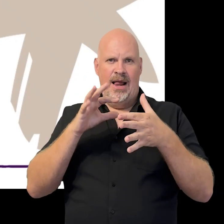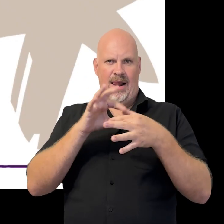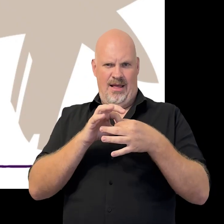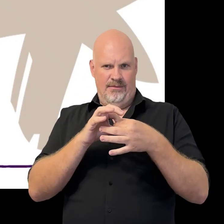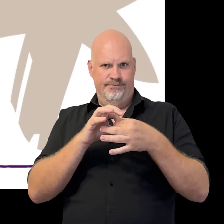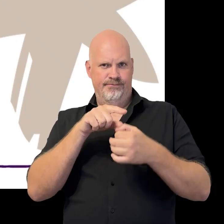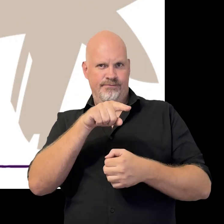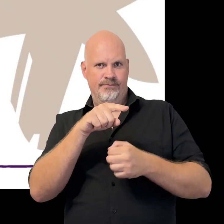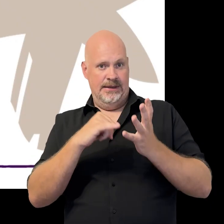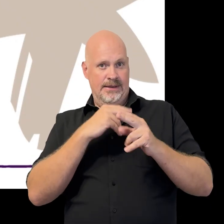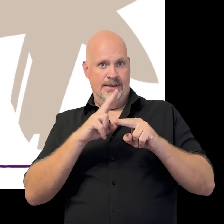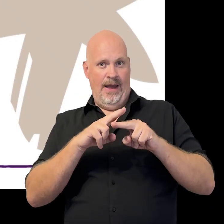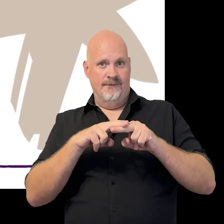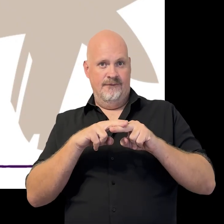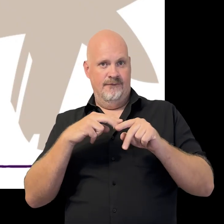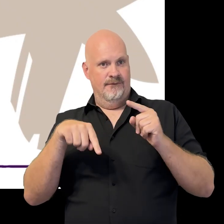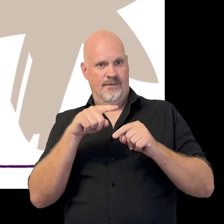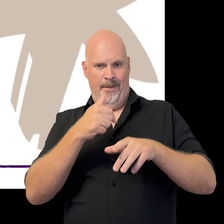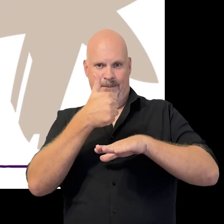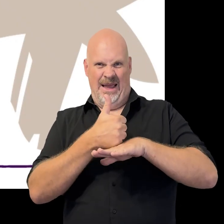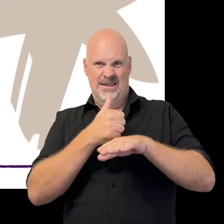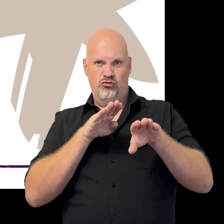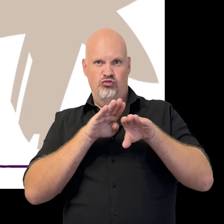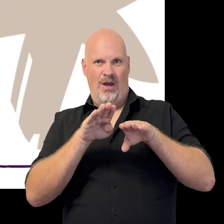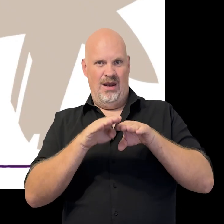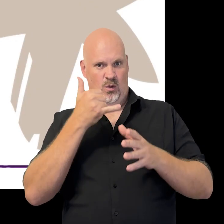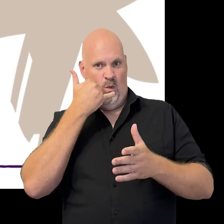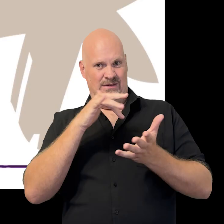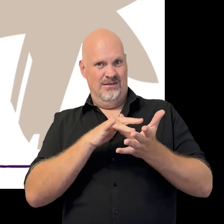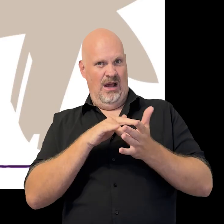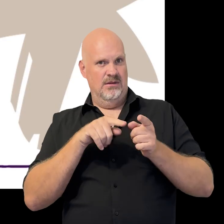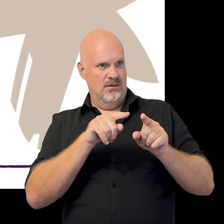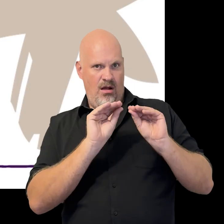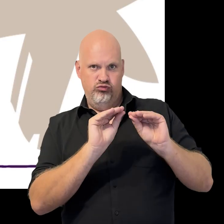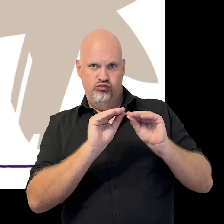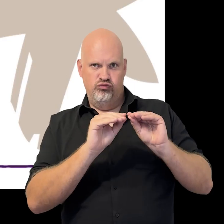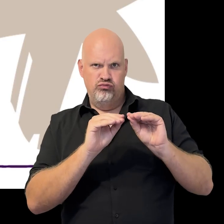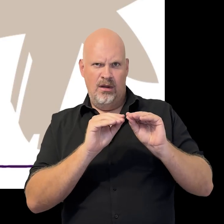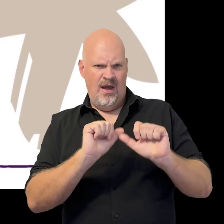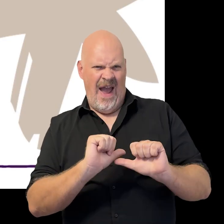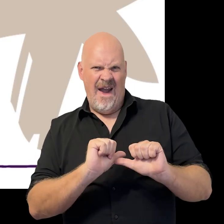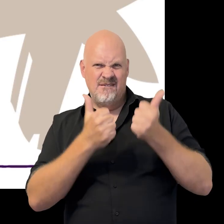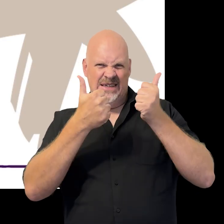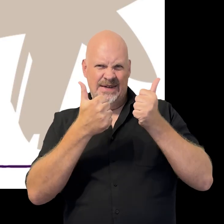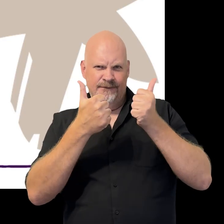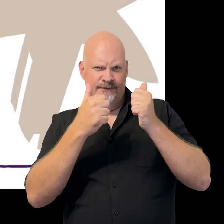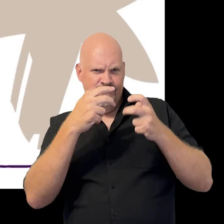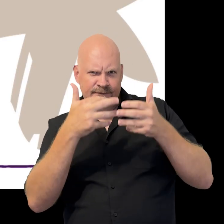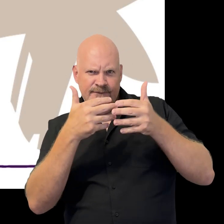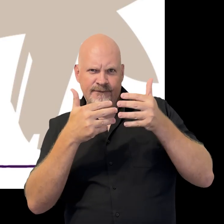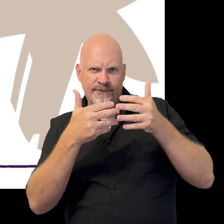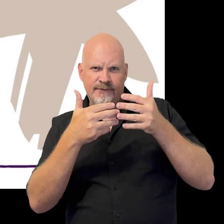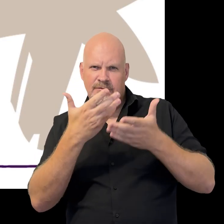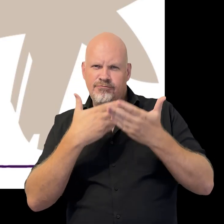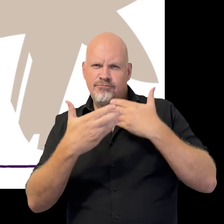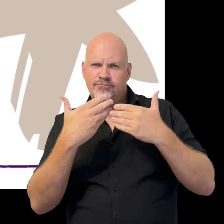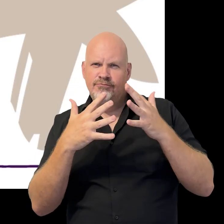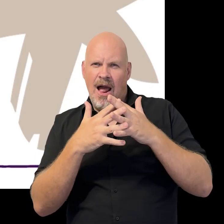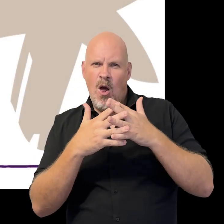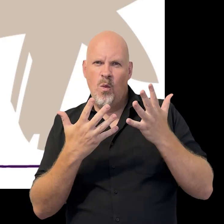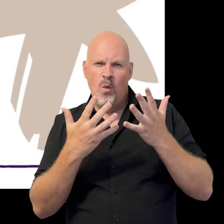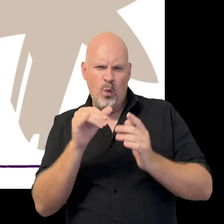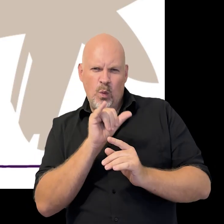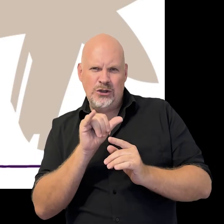You know, this is a professional qualification. You need to think about how can I present it in a professional manner.